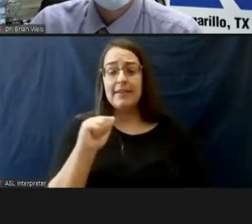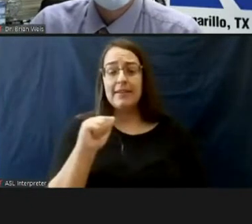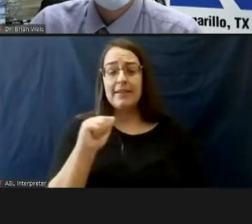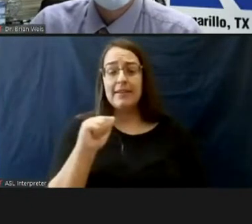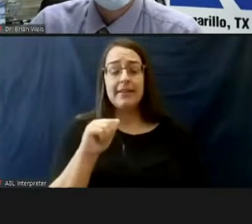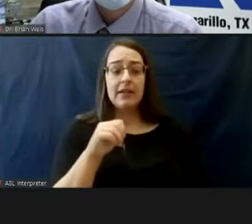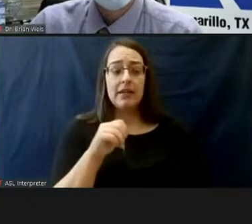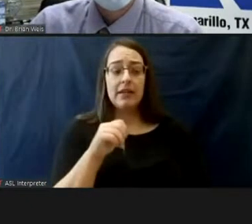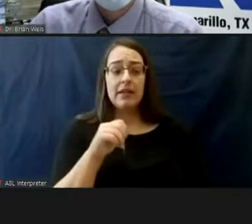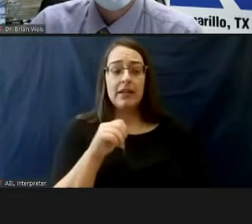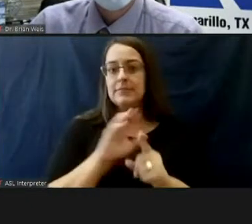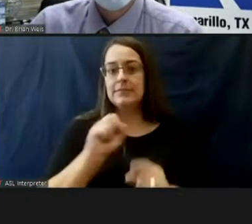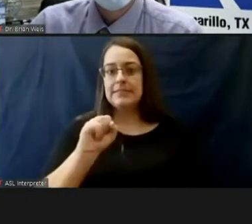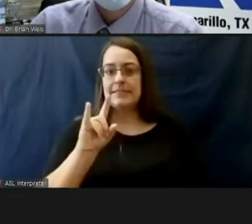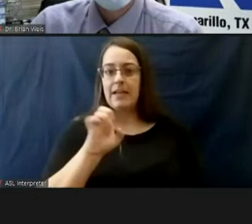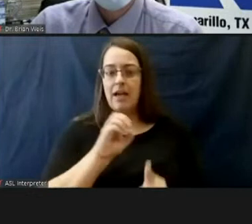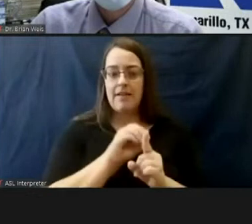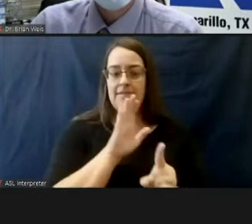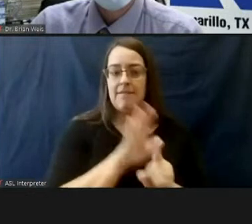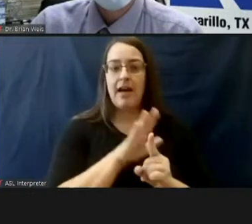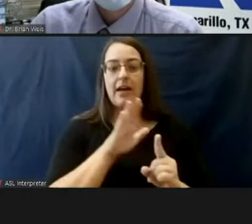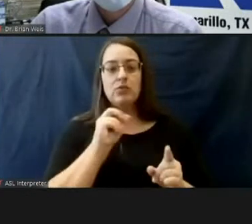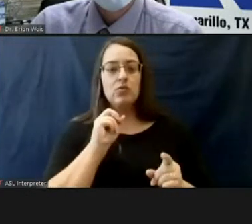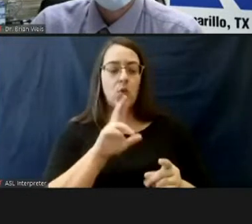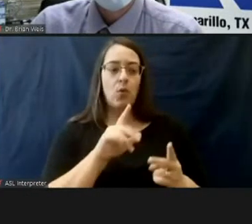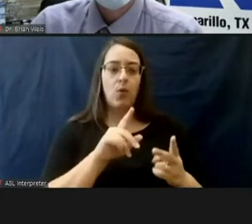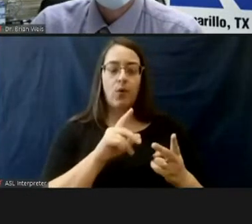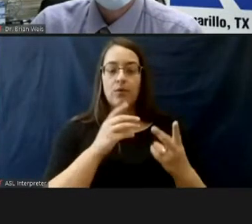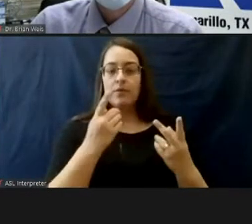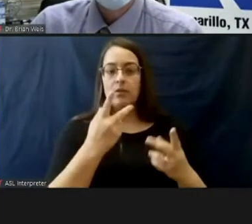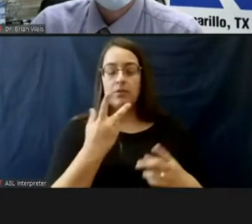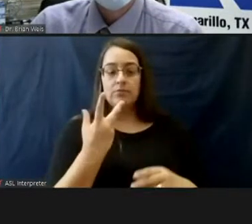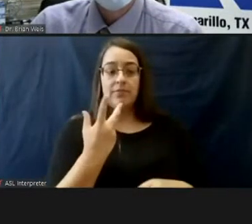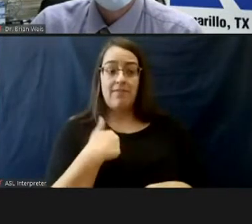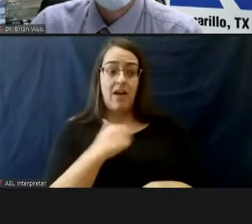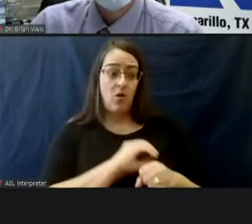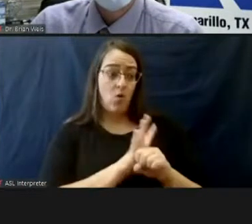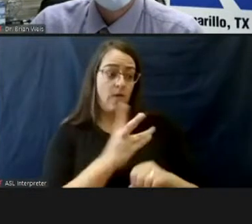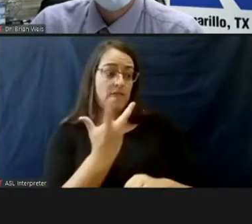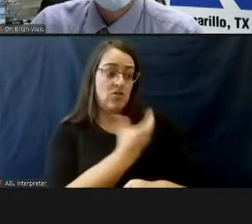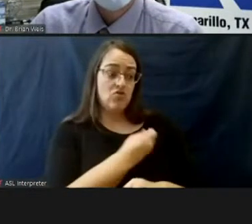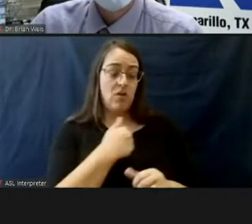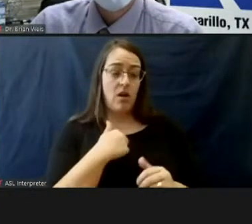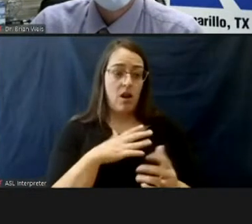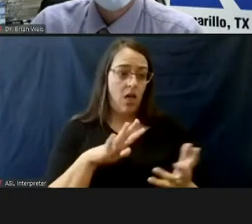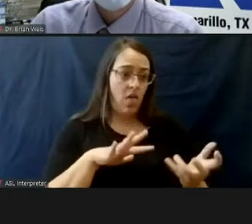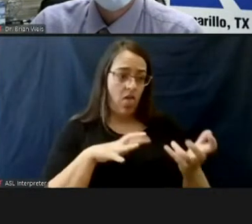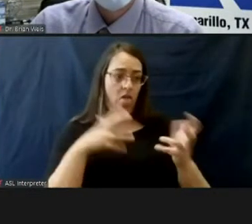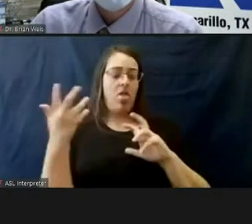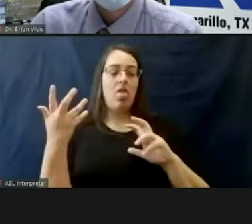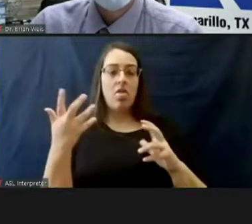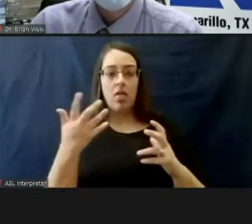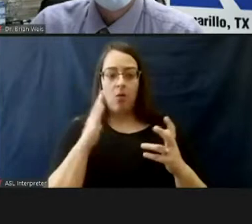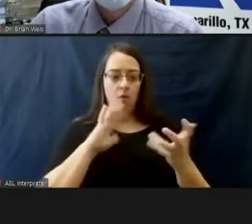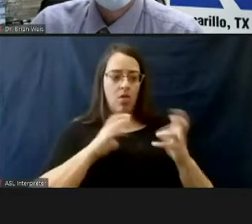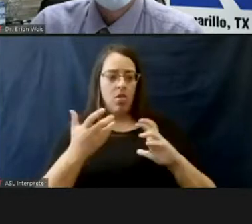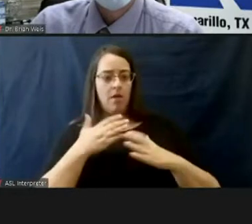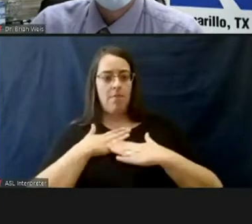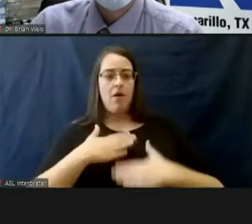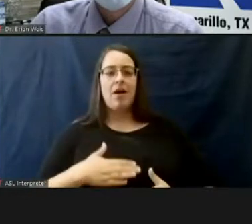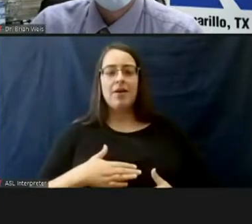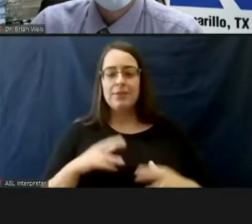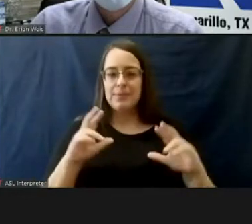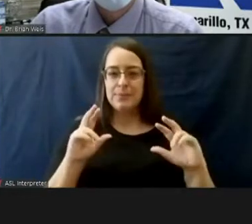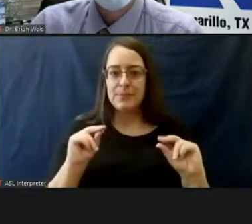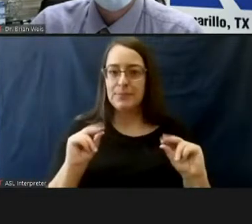that's happened statistically significant fashion for people that are vaccinated with the messenger RNA vaccines. It doesn't